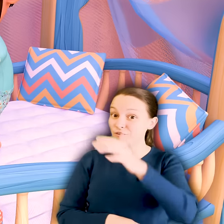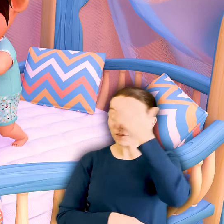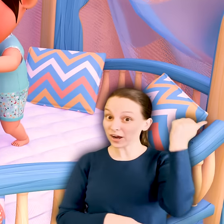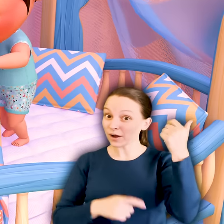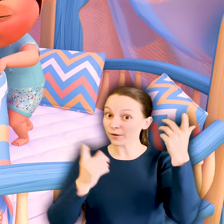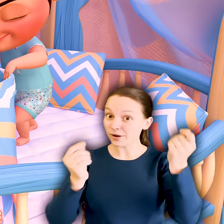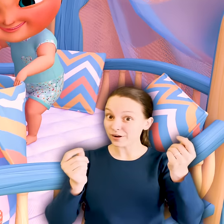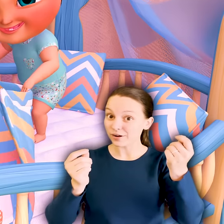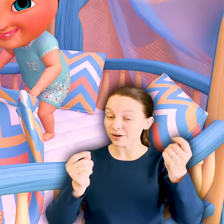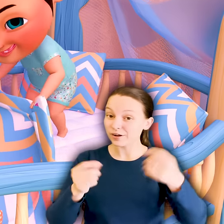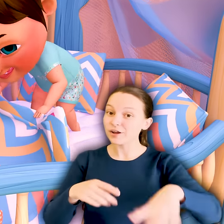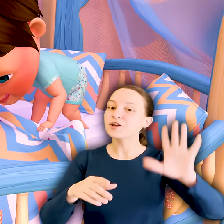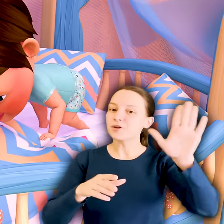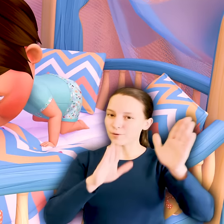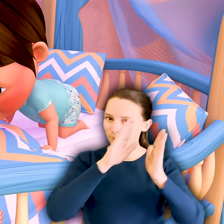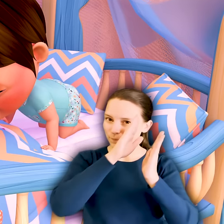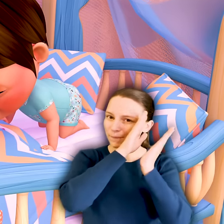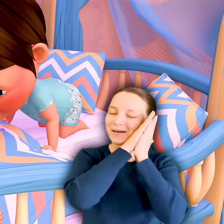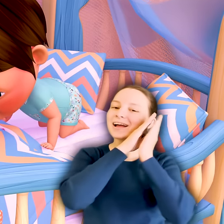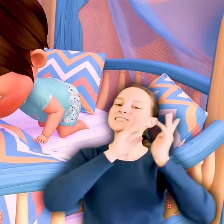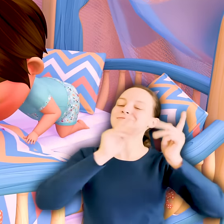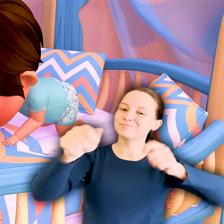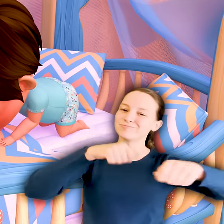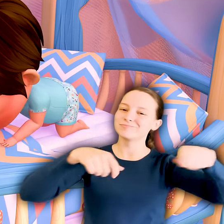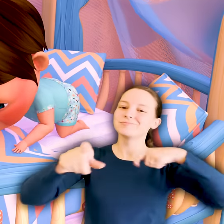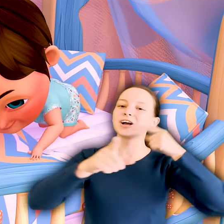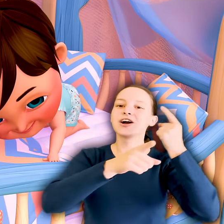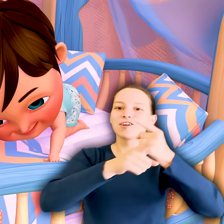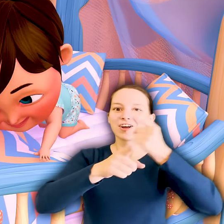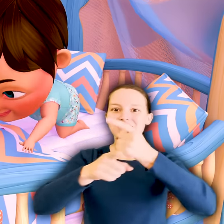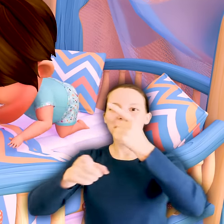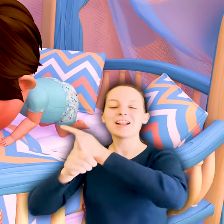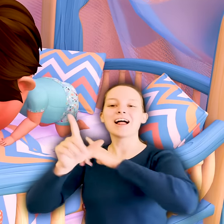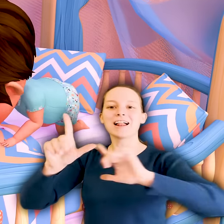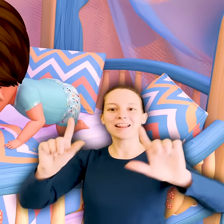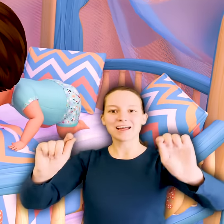don't forget to make your bed